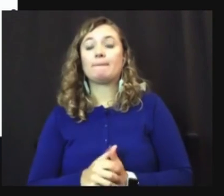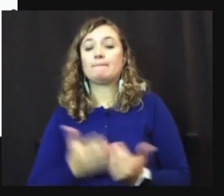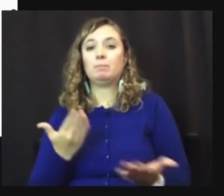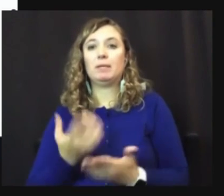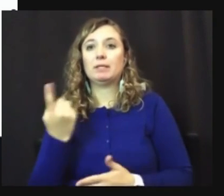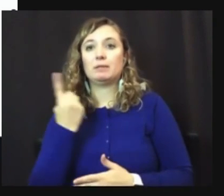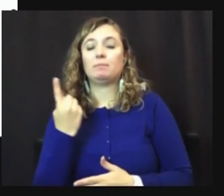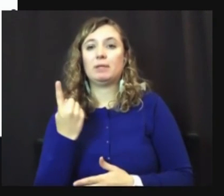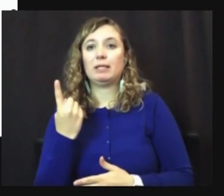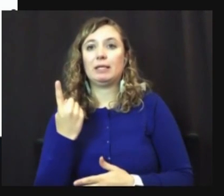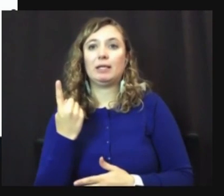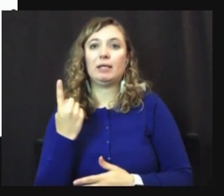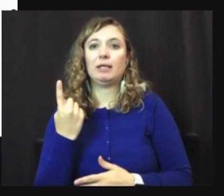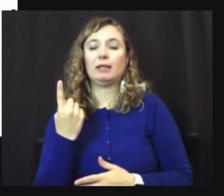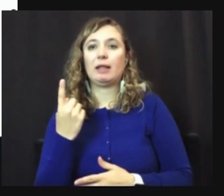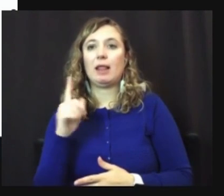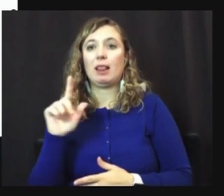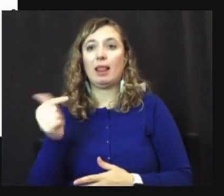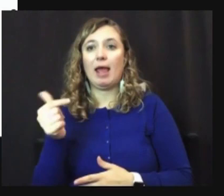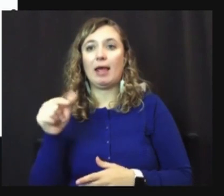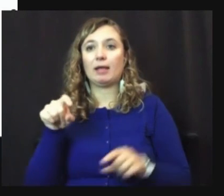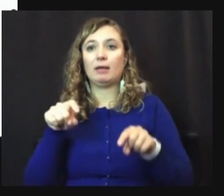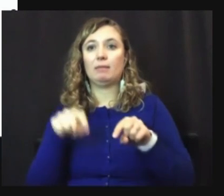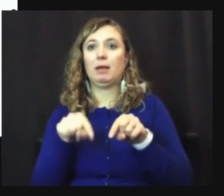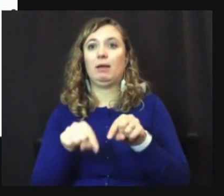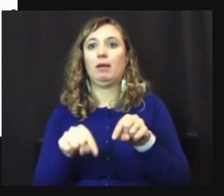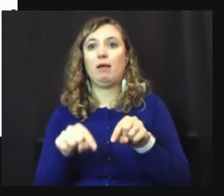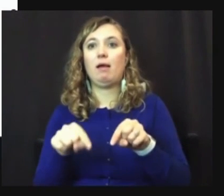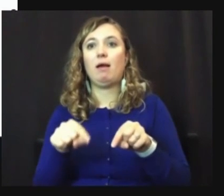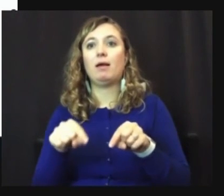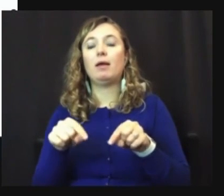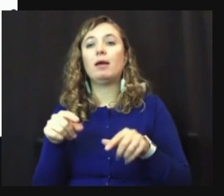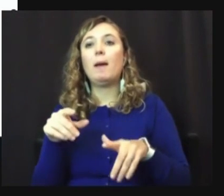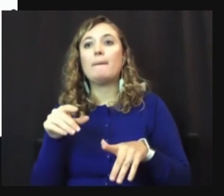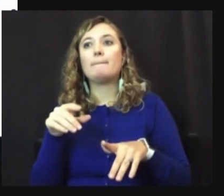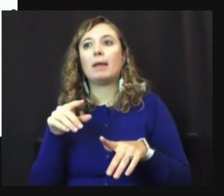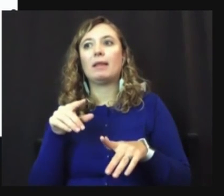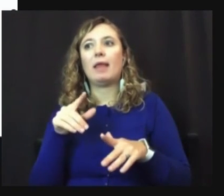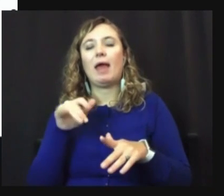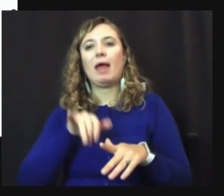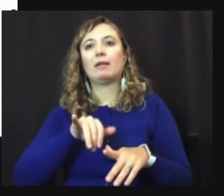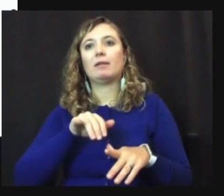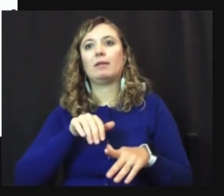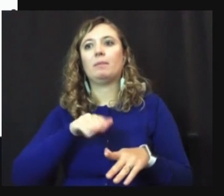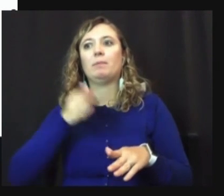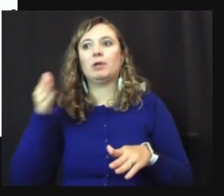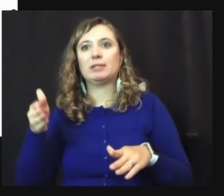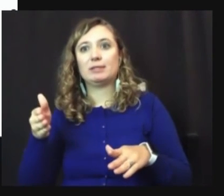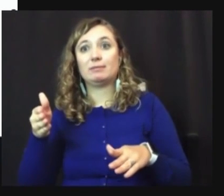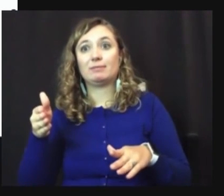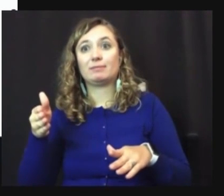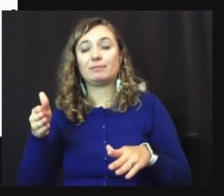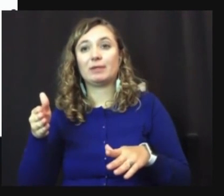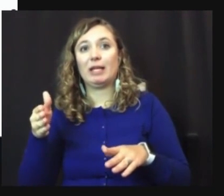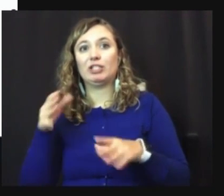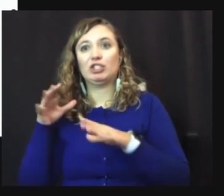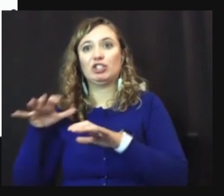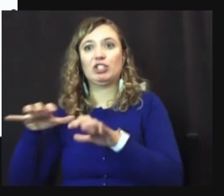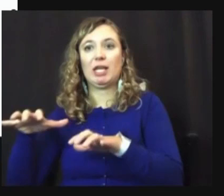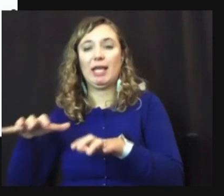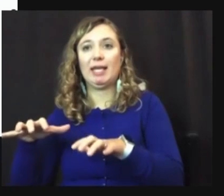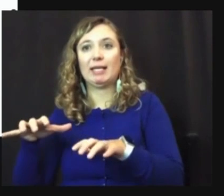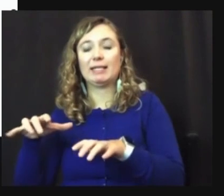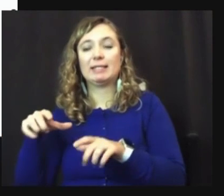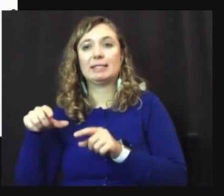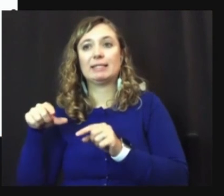leg, but like that shakes another person's body next to them. And that person like has a lot of vestibular